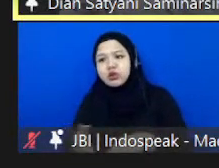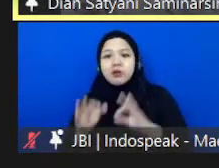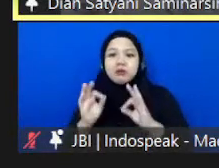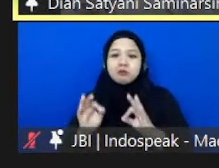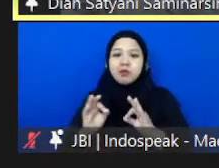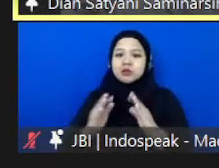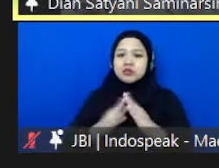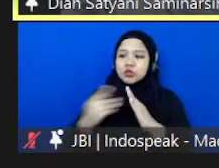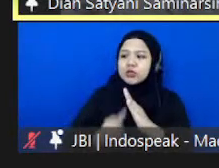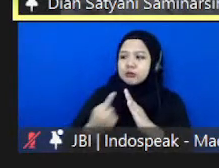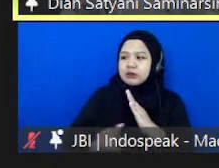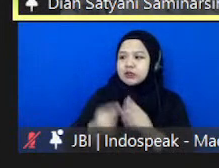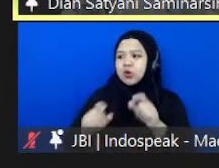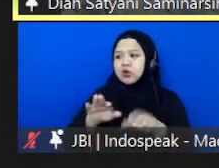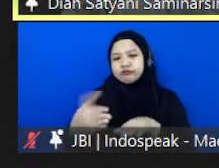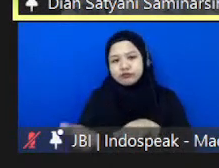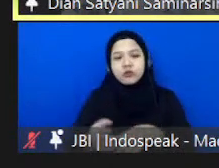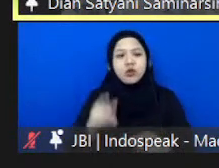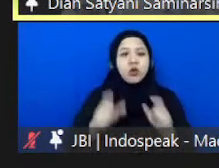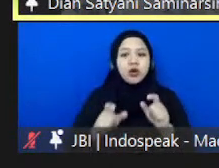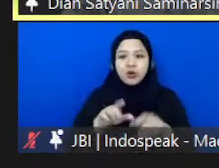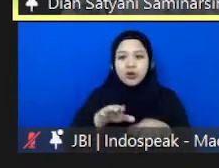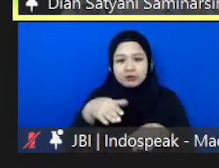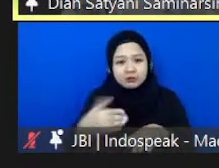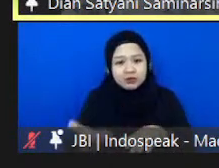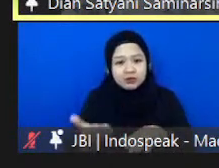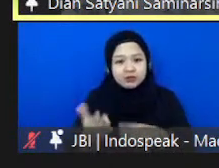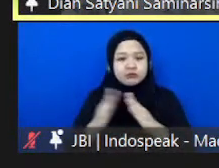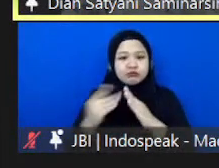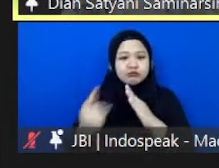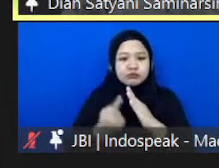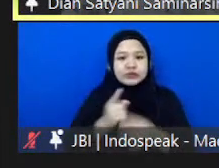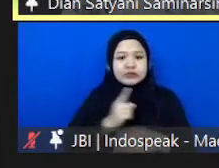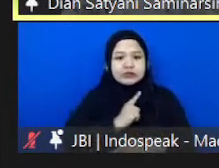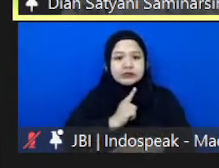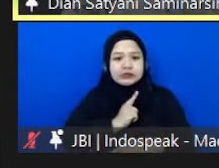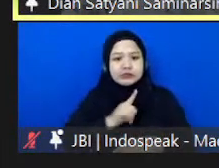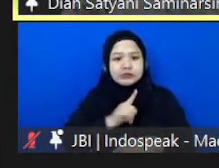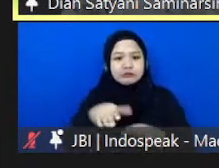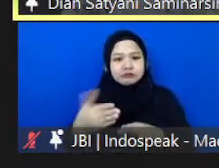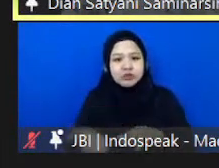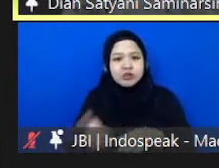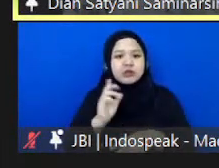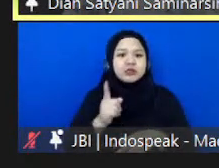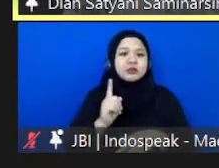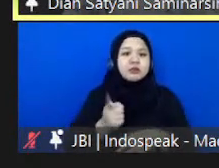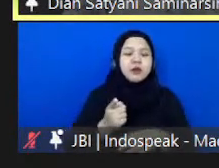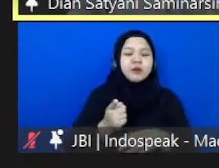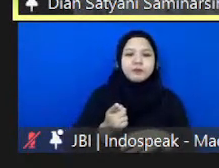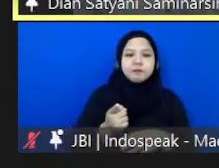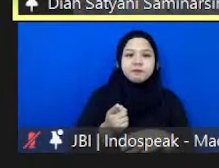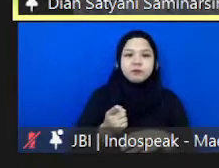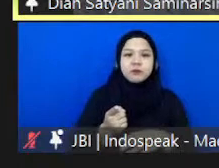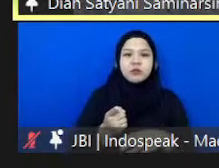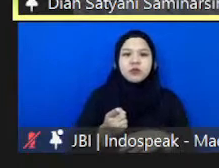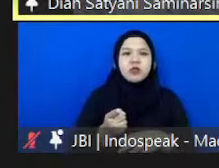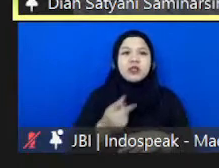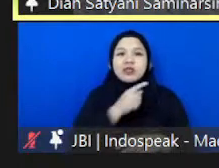people who died in self-isolation or self-quarantine are not yet vaccinated.